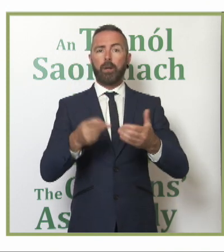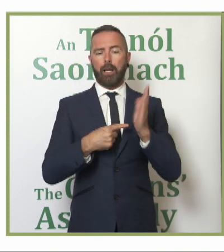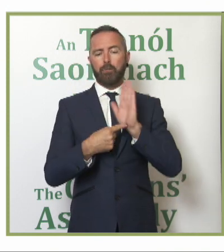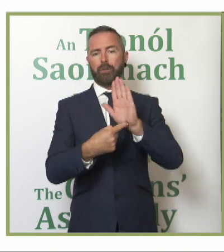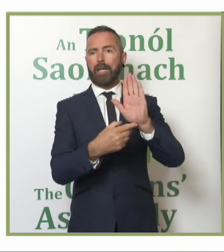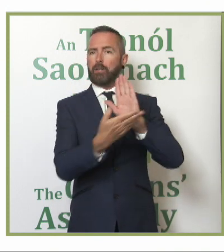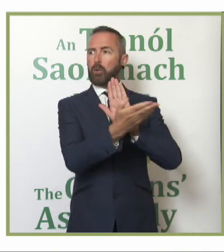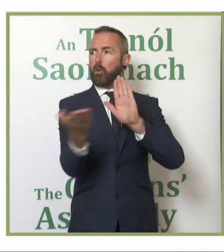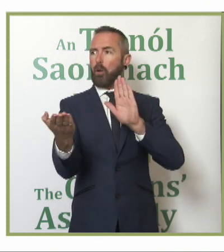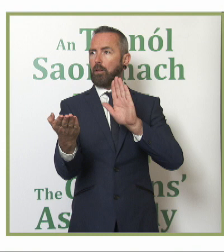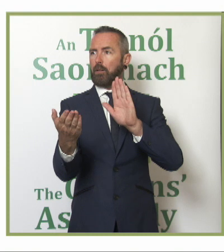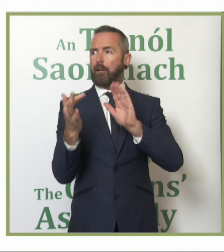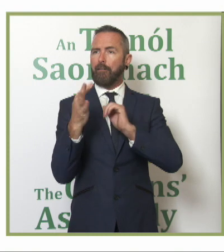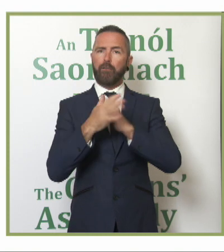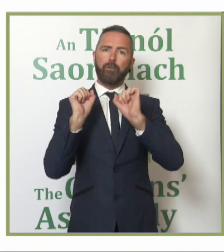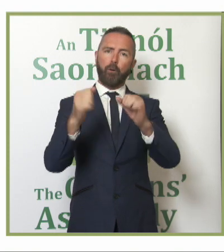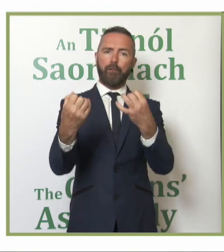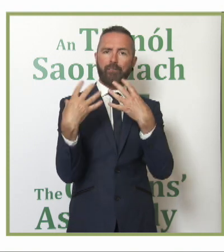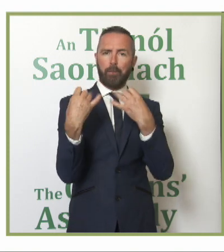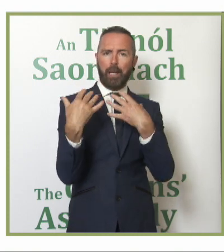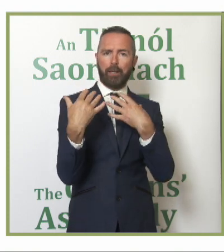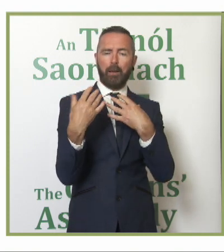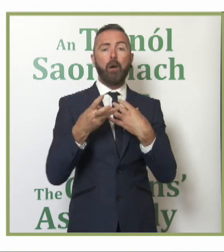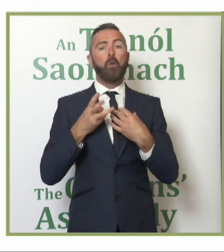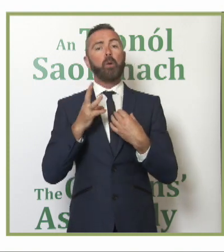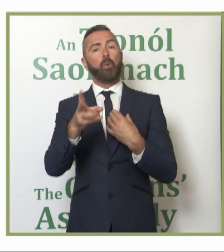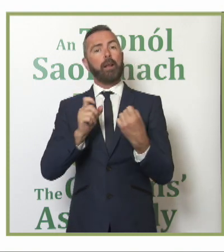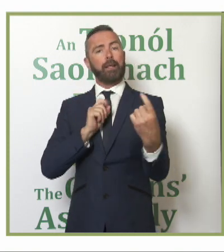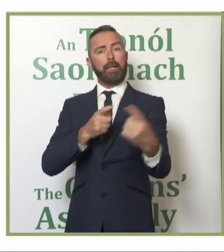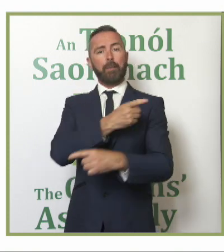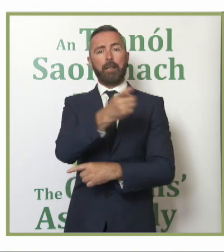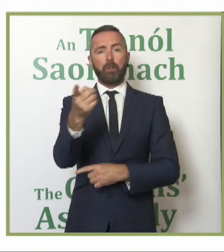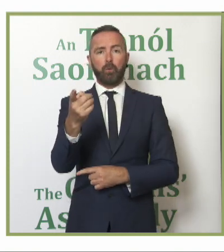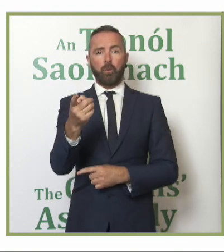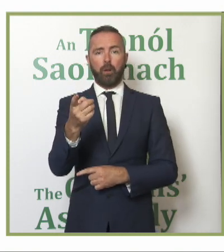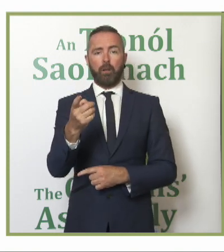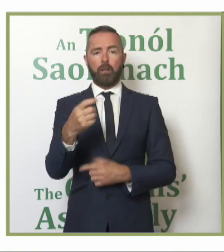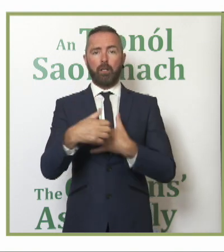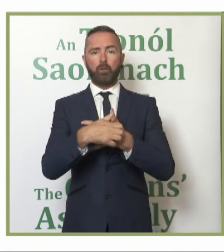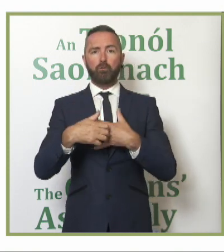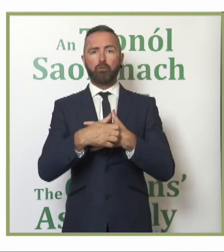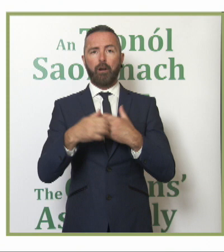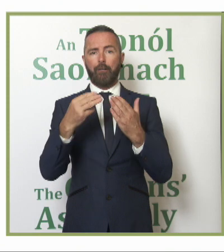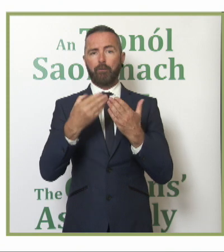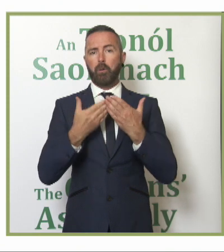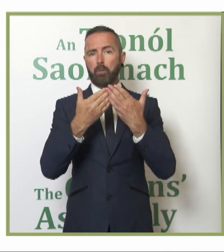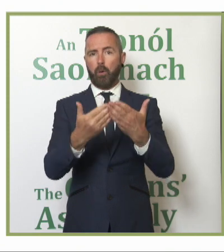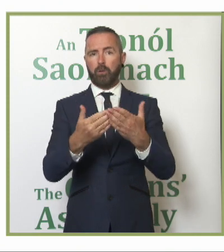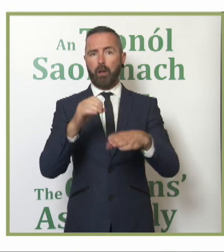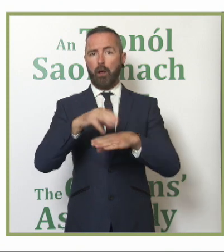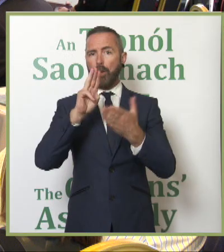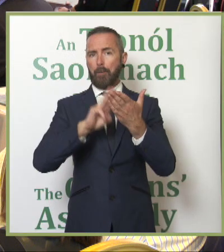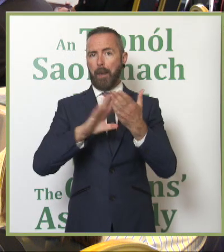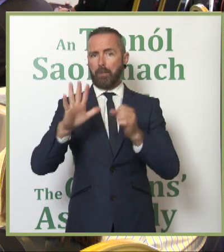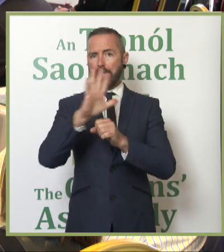for feedback. We'll email you subsequent to today, or we'll put the draft programme, the draft proposal, on the members